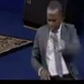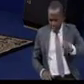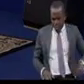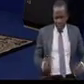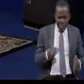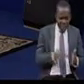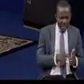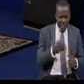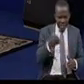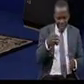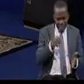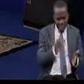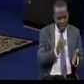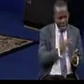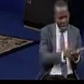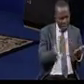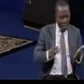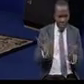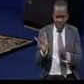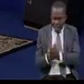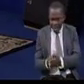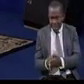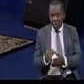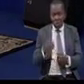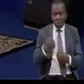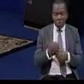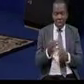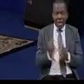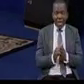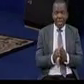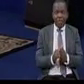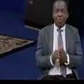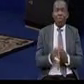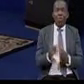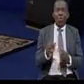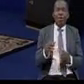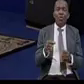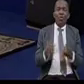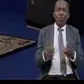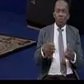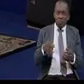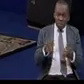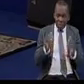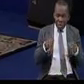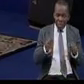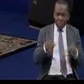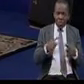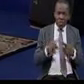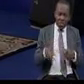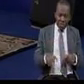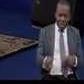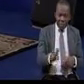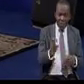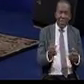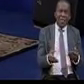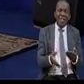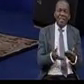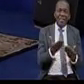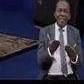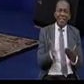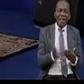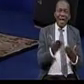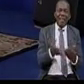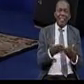you will be able to travel light. That's what you say, wherefore, seeing